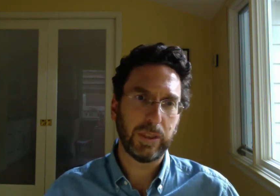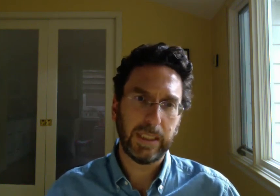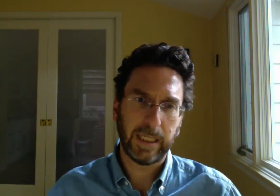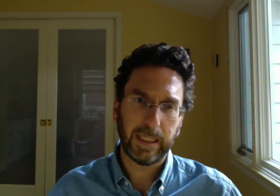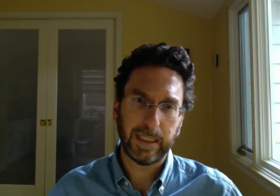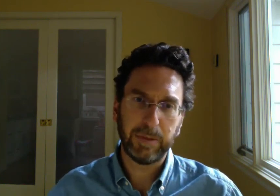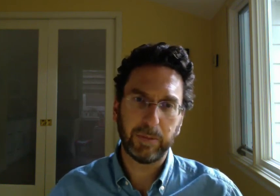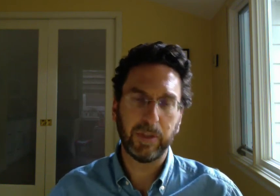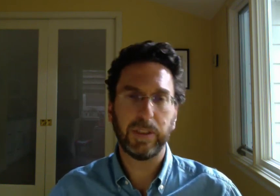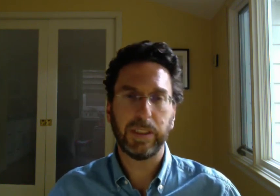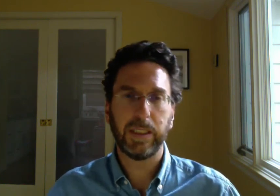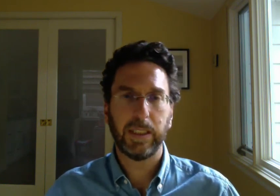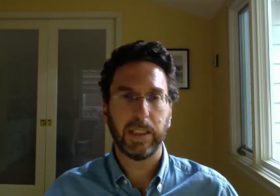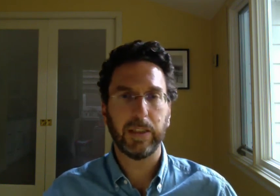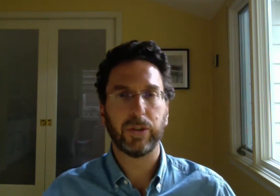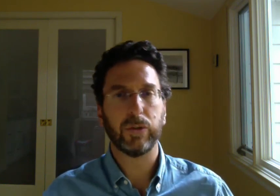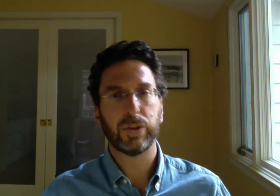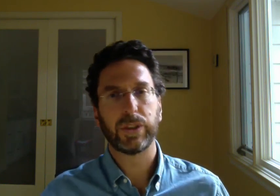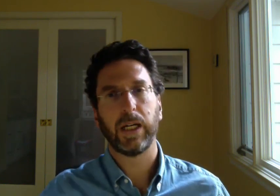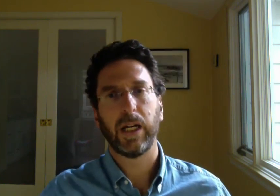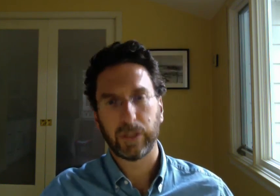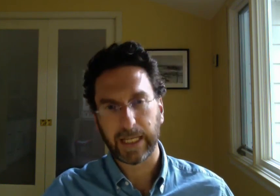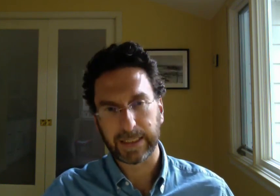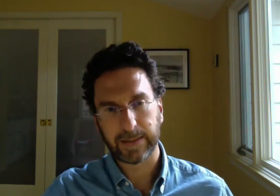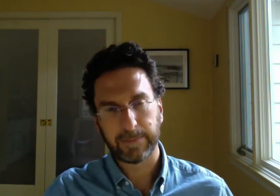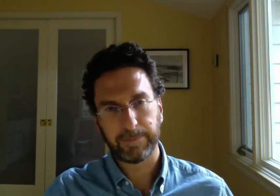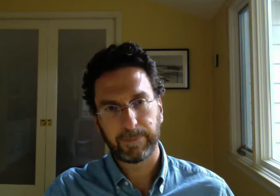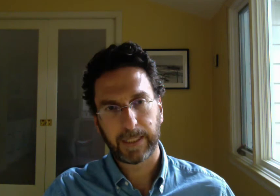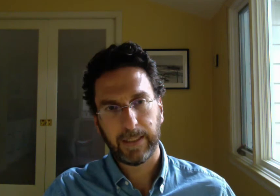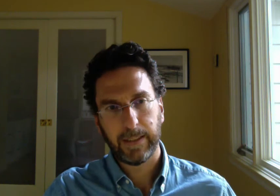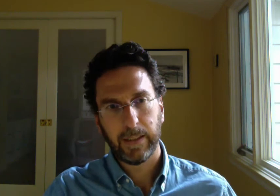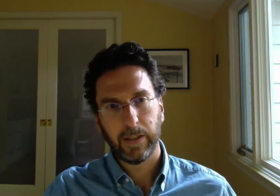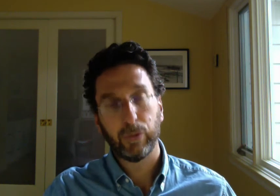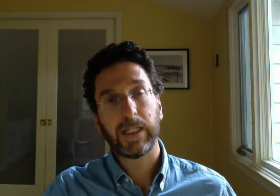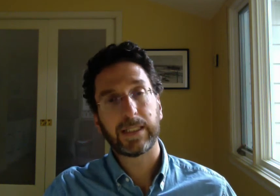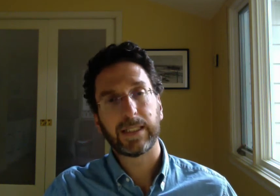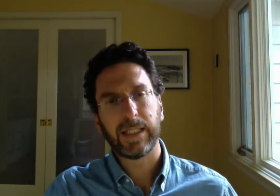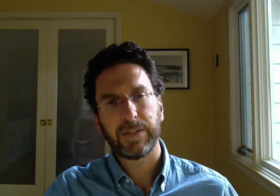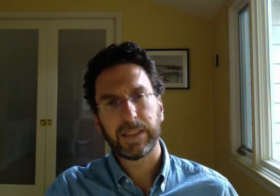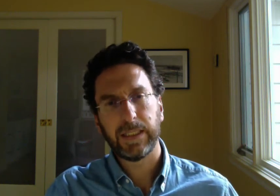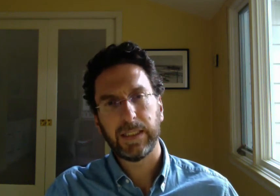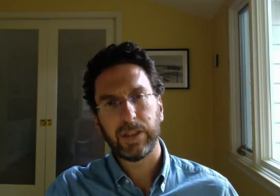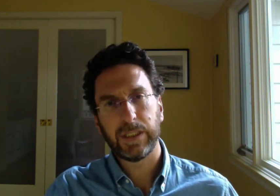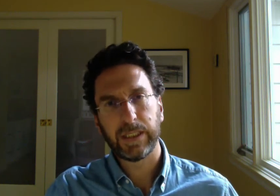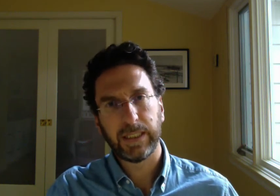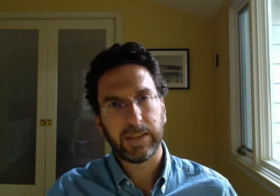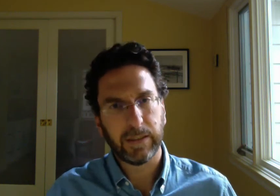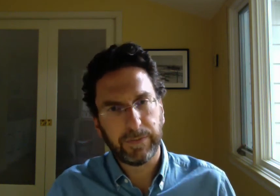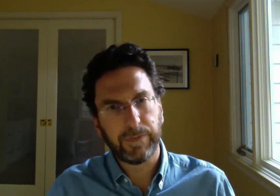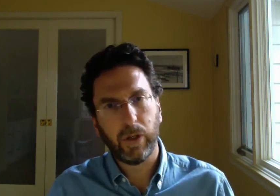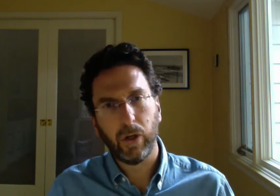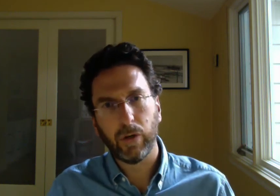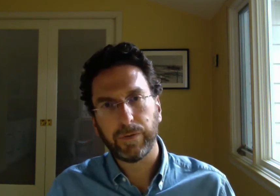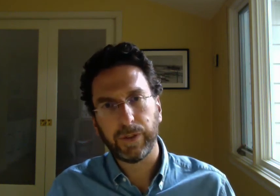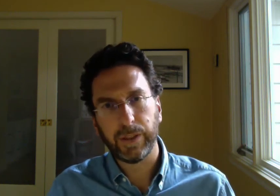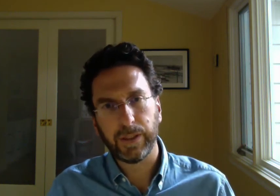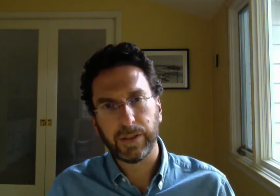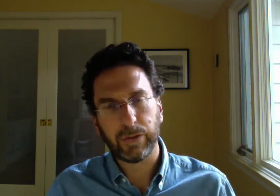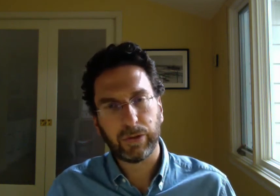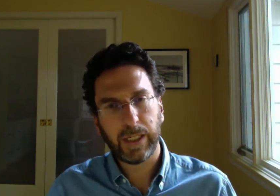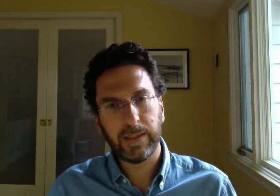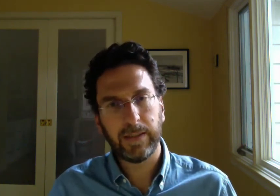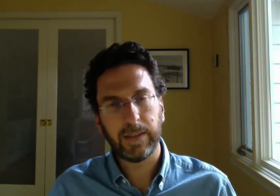to Nika, let me briefly introduce our guests. Luda Anastasievsky, she is a native of